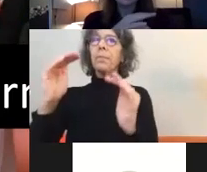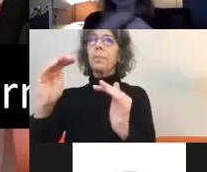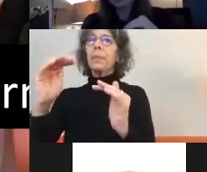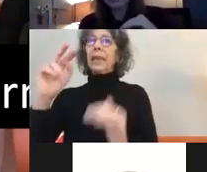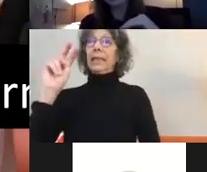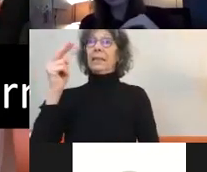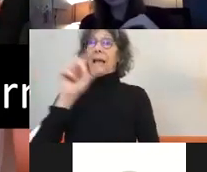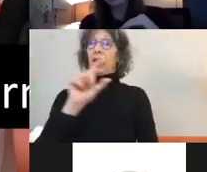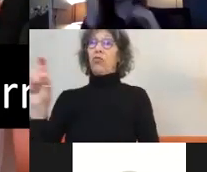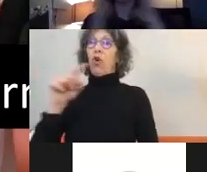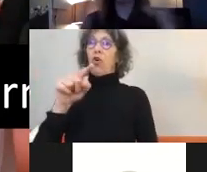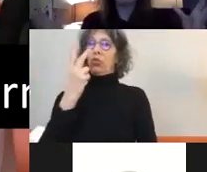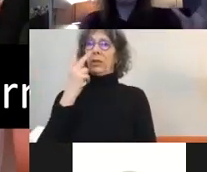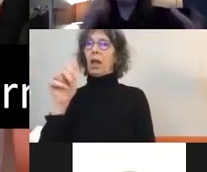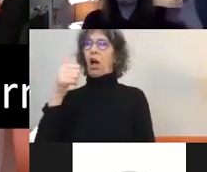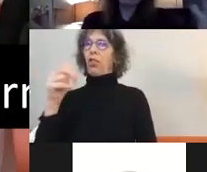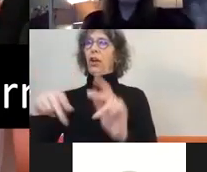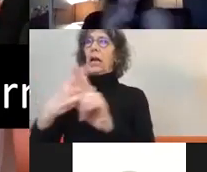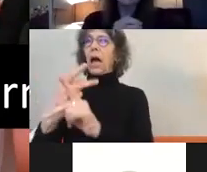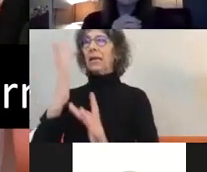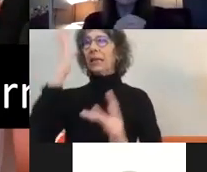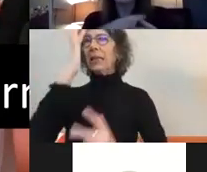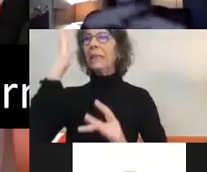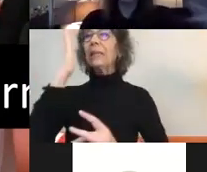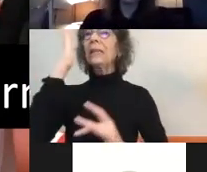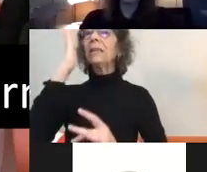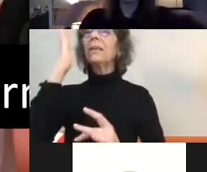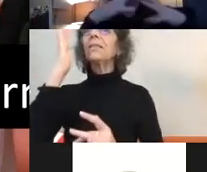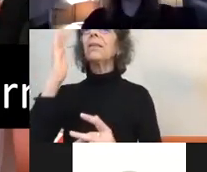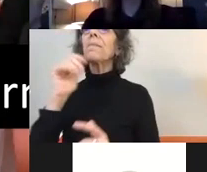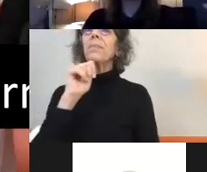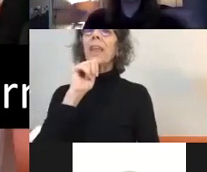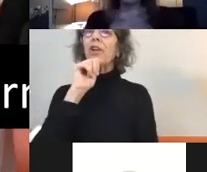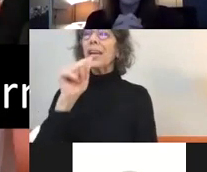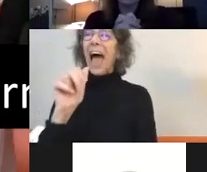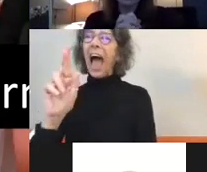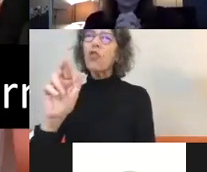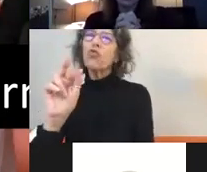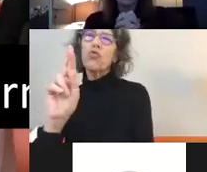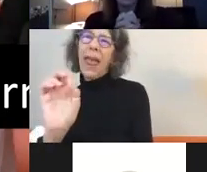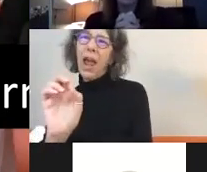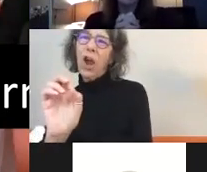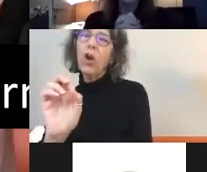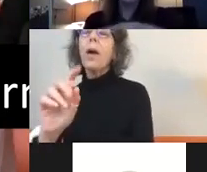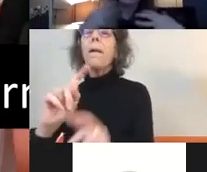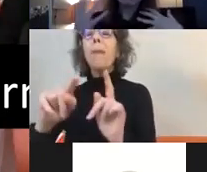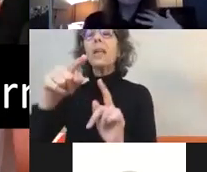see other types of diseases that are not rare diseases, but they cover a variety of the spectrum. So epilepsy, like